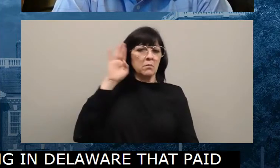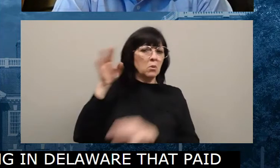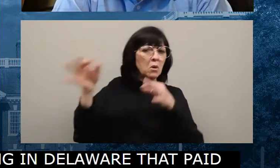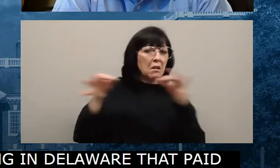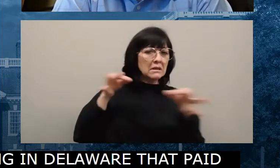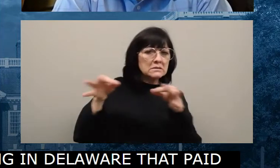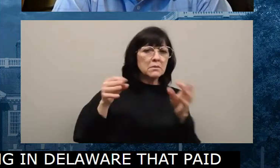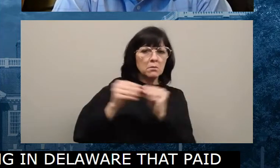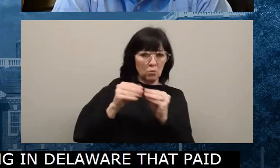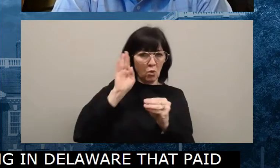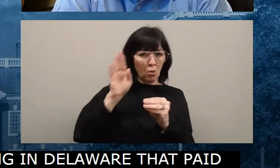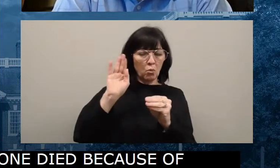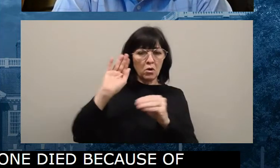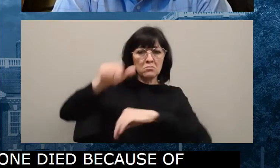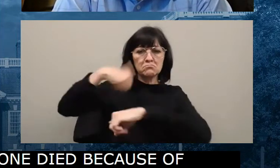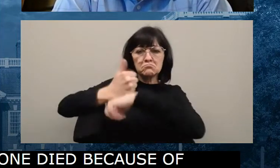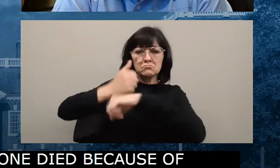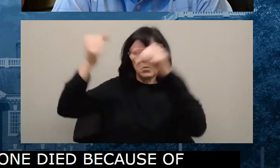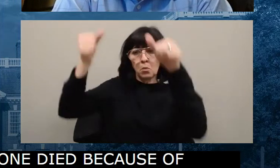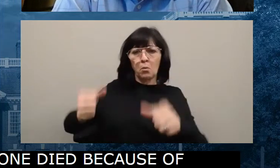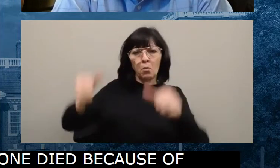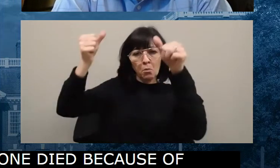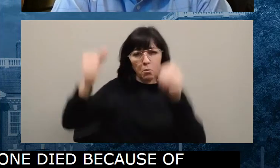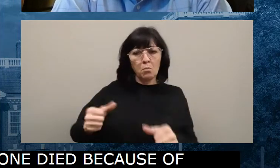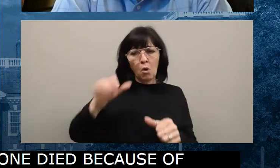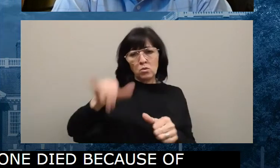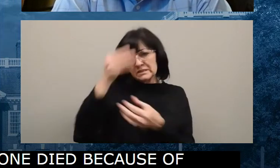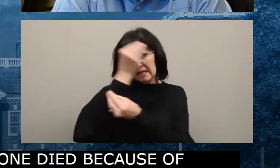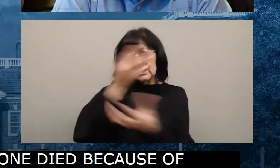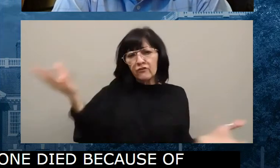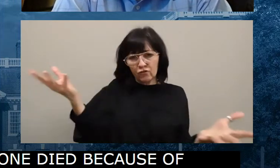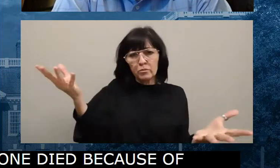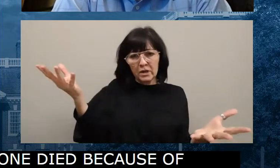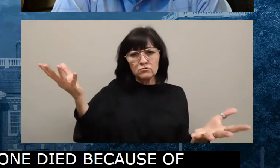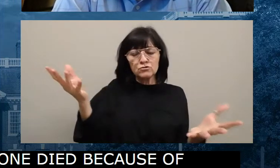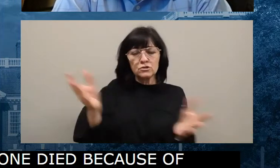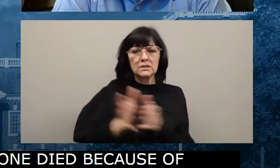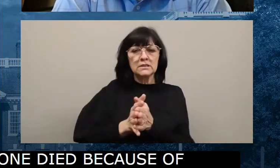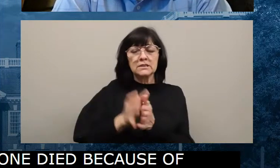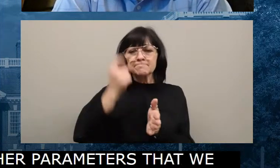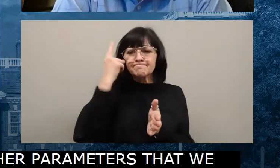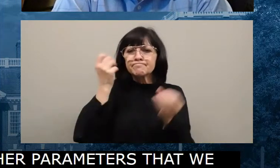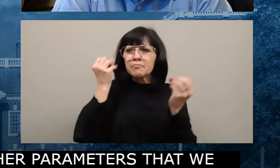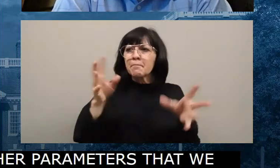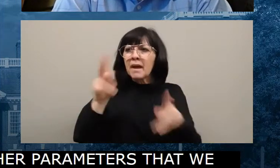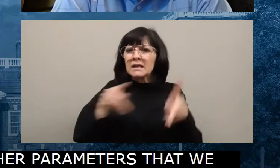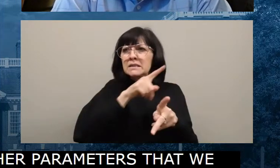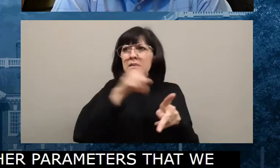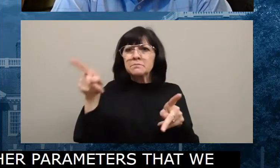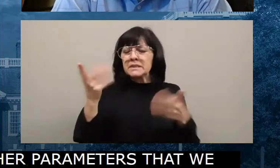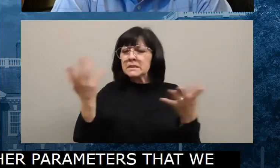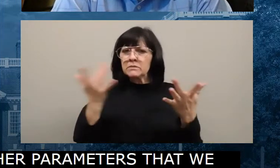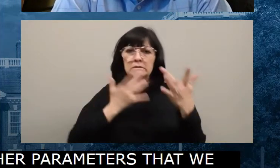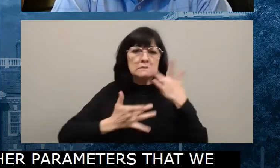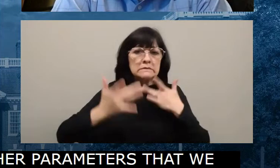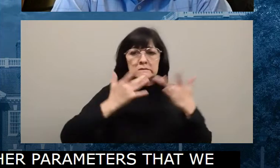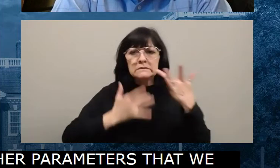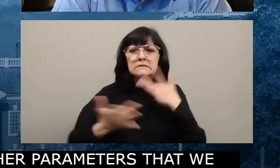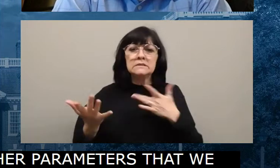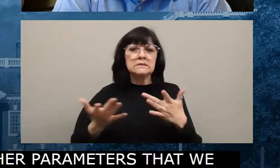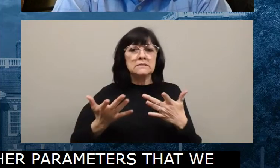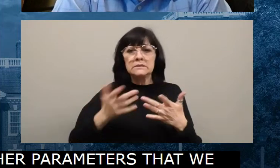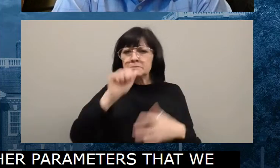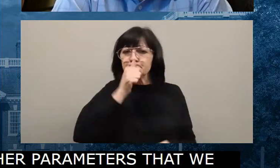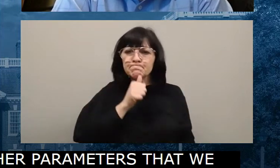that on our website as well so people have that information. But we know there's been a lot of interest in that, and hopefully it could assist people as we're coming